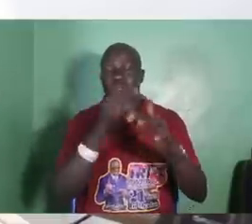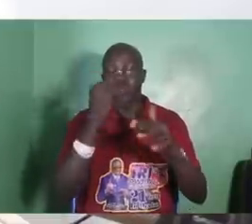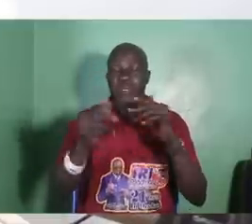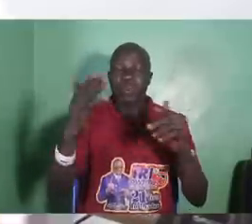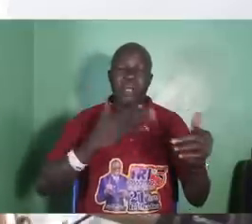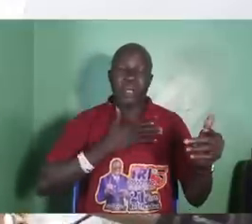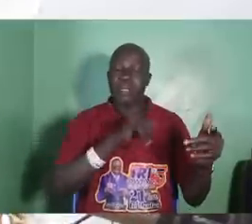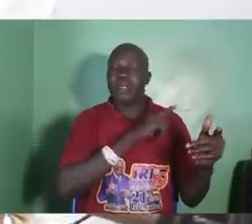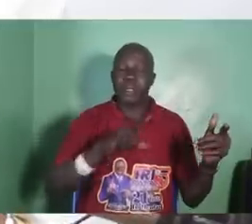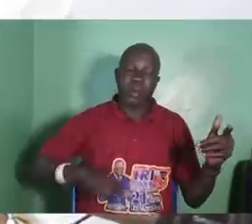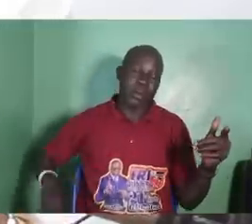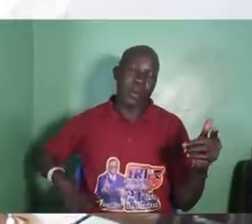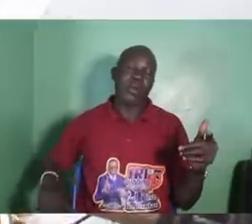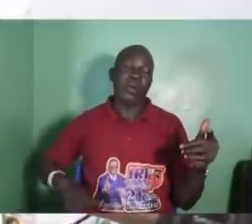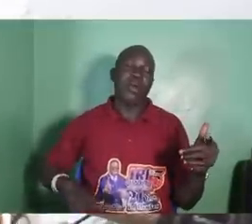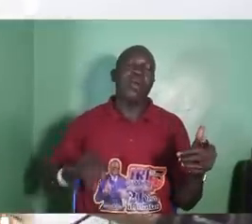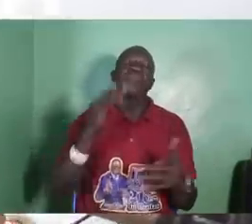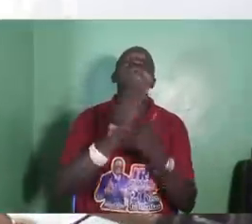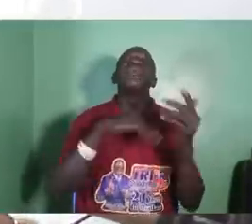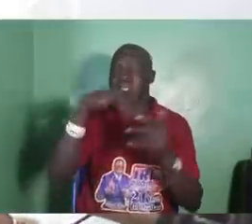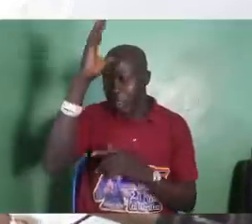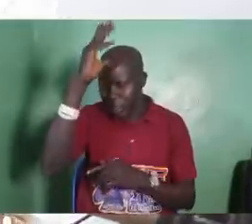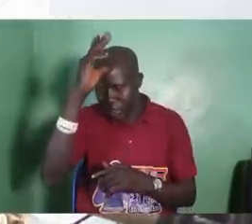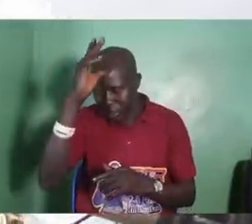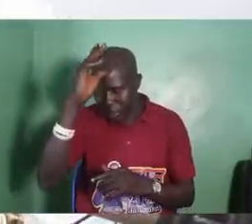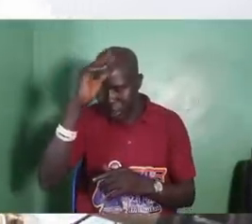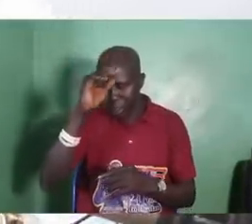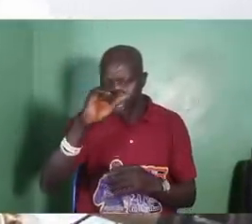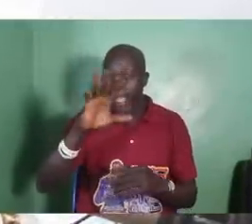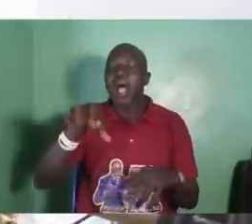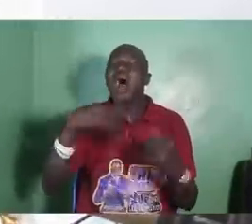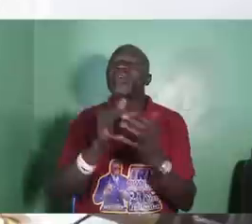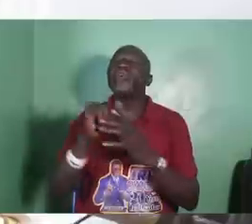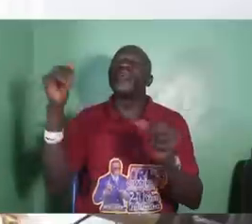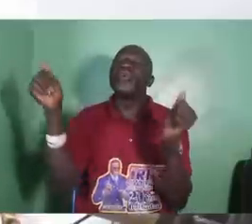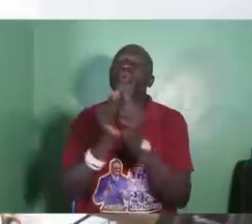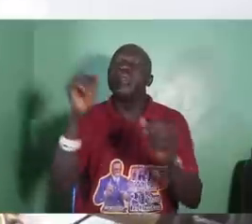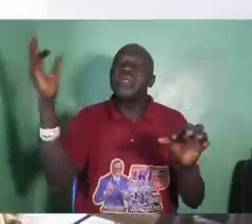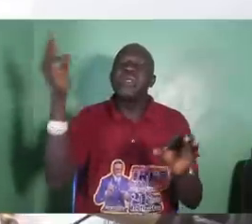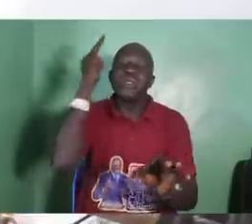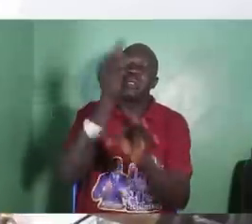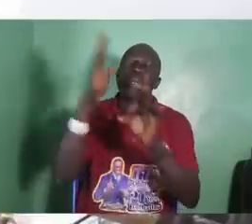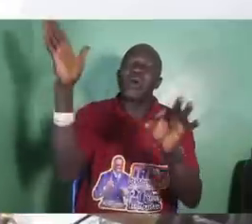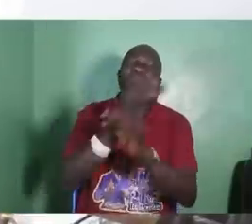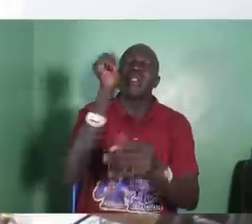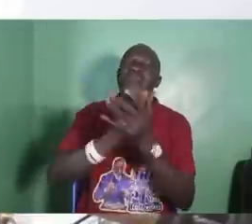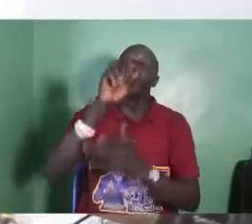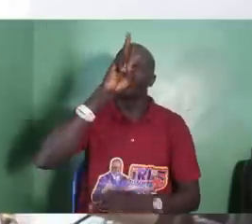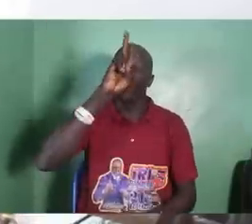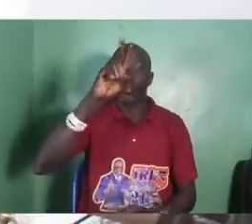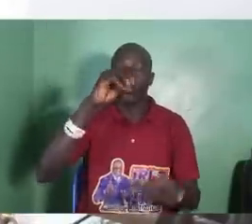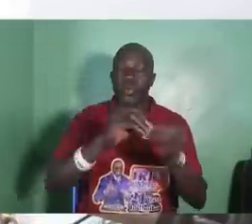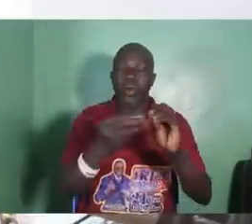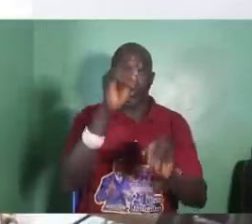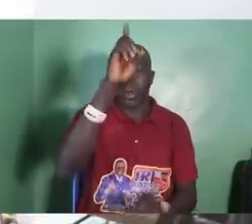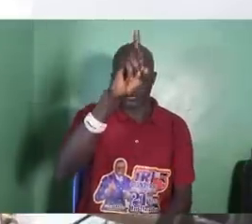Oluwa wa, Jesus name alone. Somebody said daddy, apere igbagbo wo la fe lo, which symbol of faith do you want to use? Meji ni, is two. Number